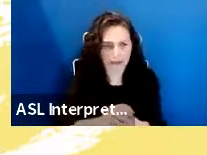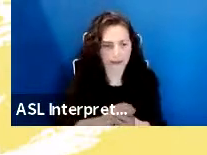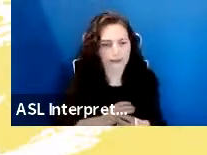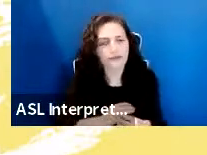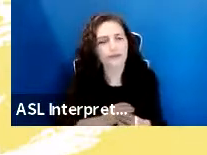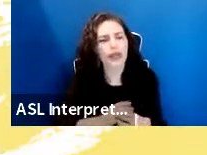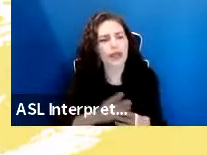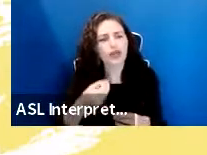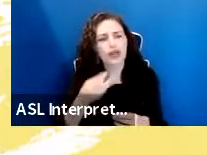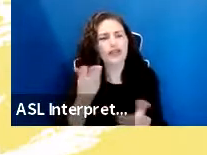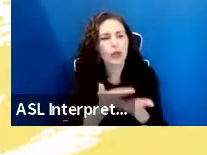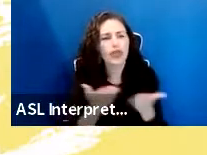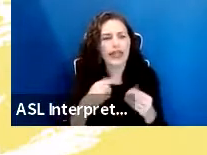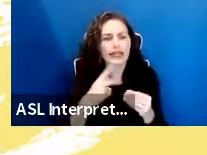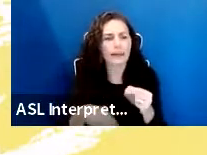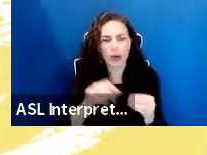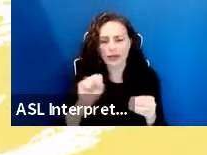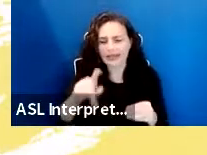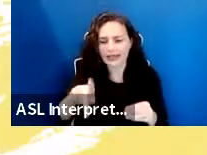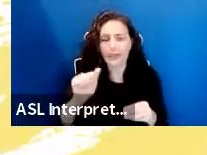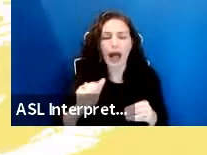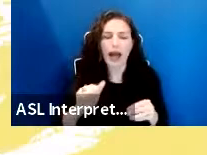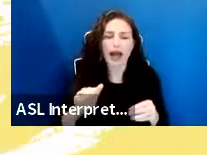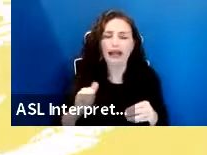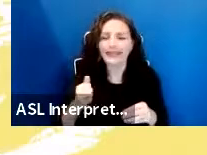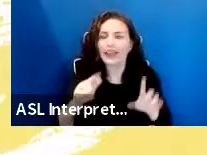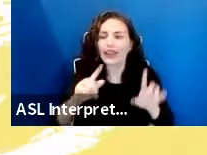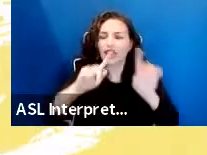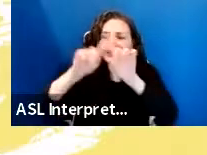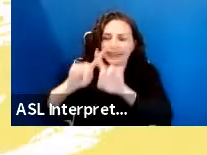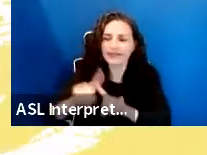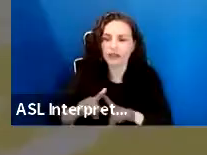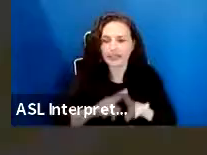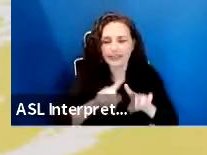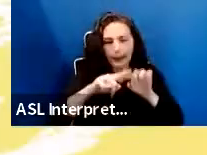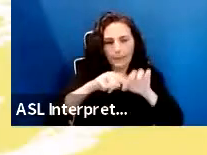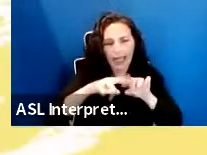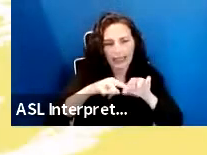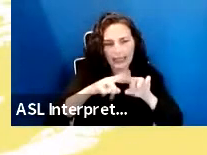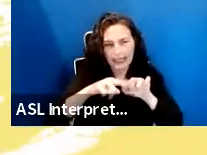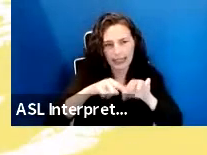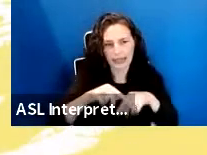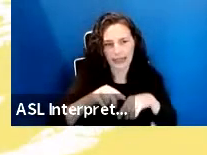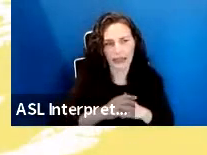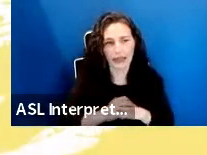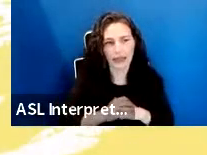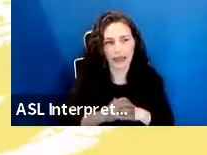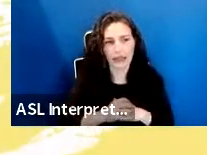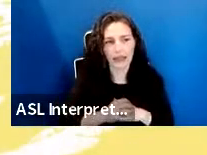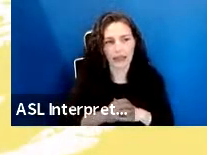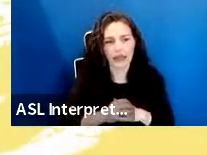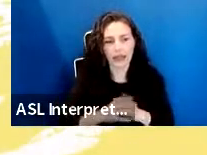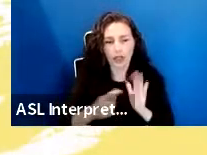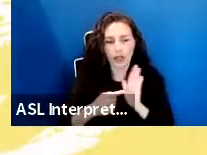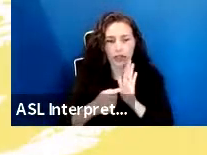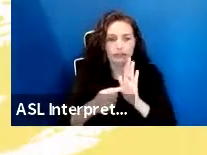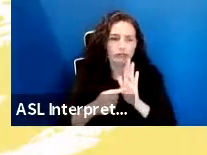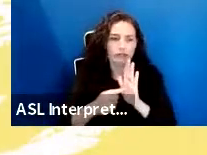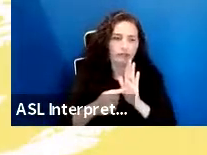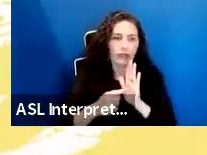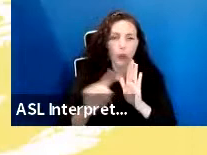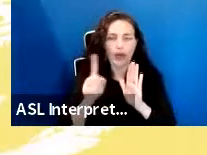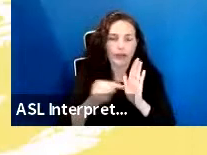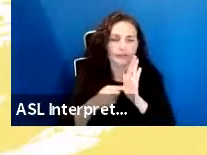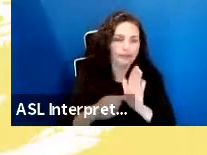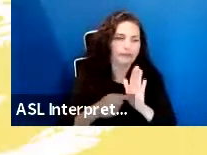that is that there are a number of differences to be found in SPA. So the scope of the exhibition on the SPA includes film festivals,